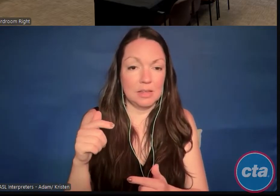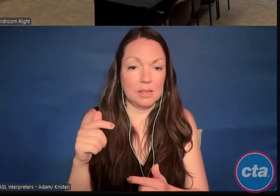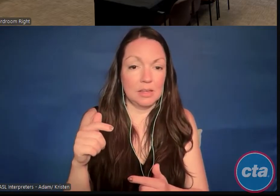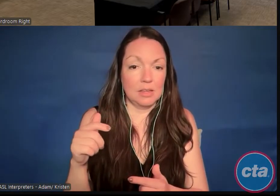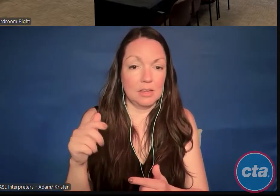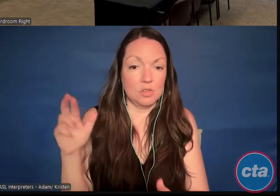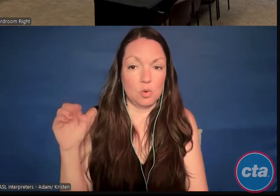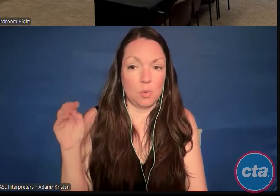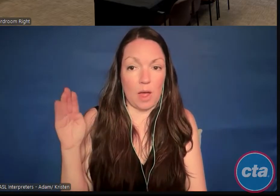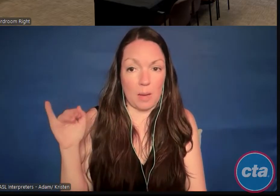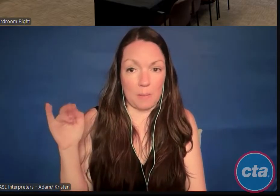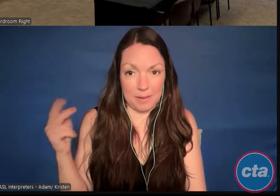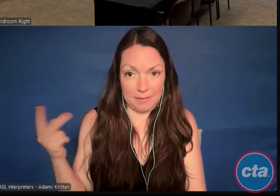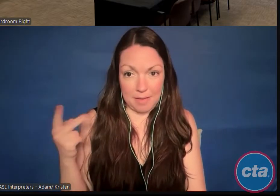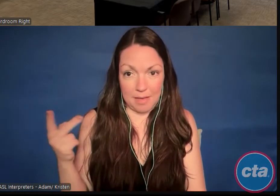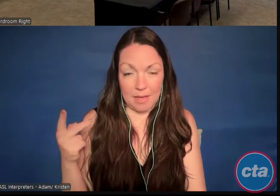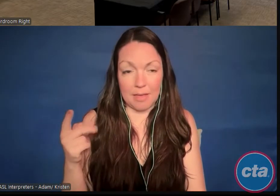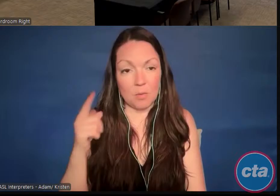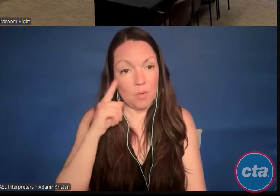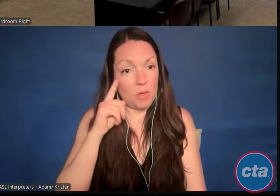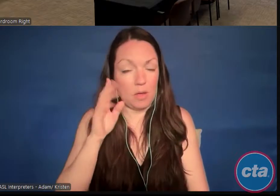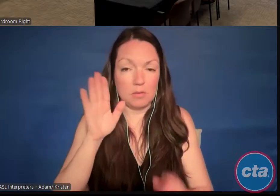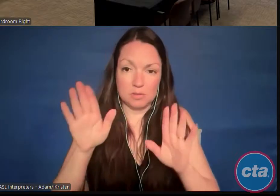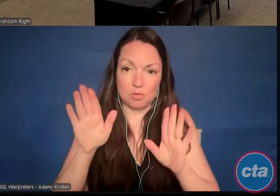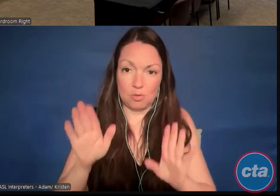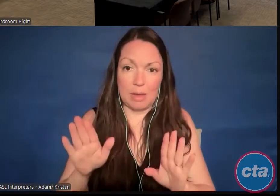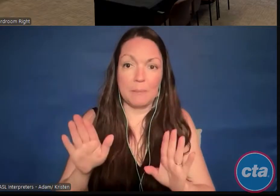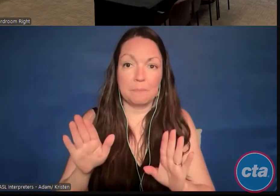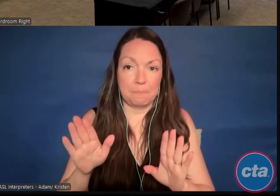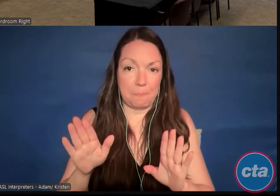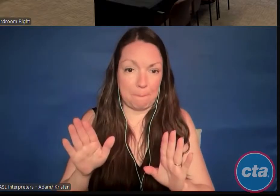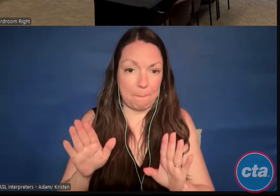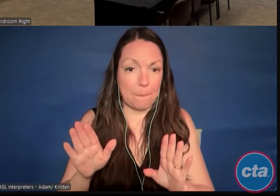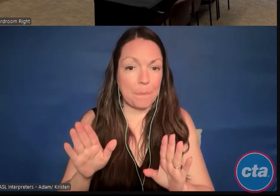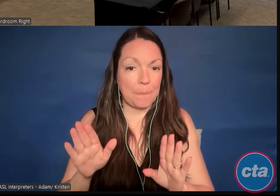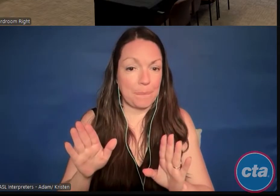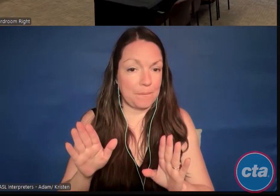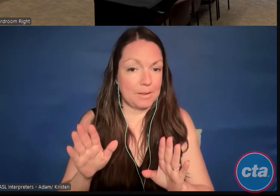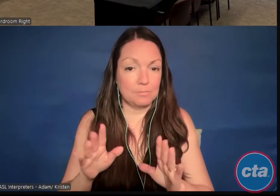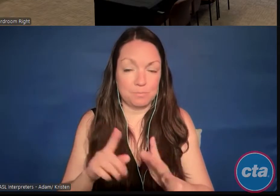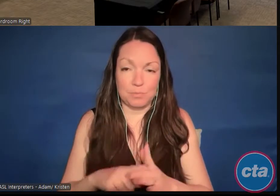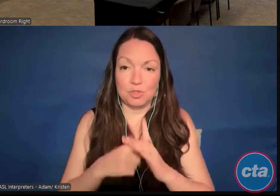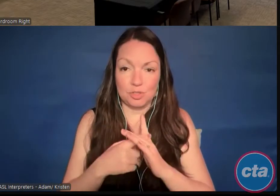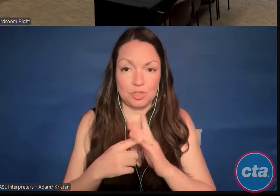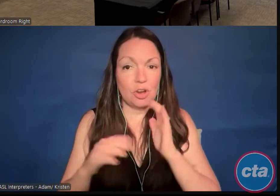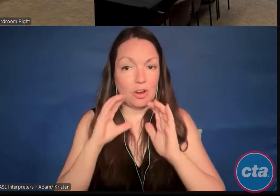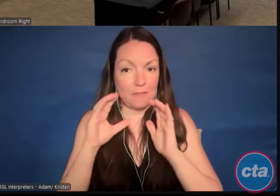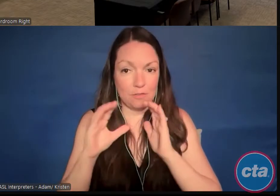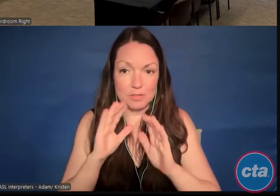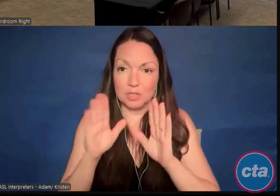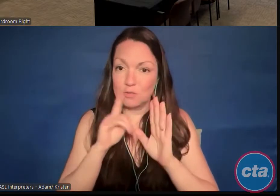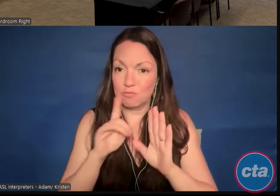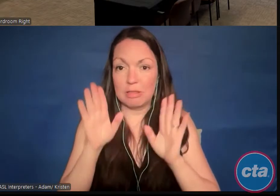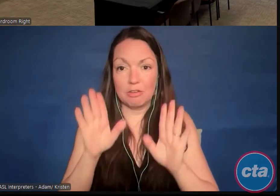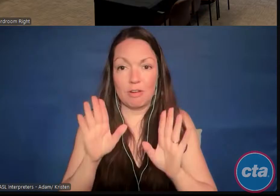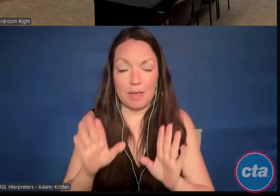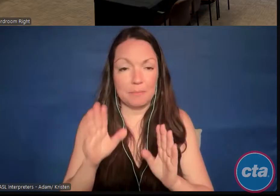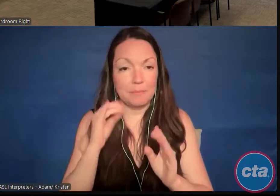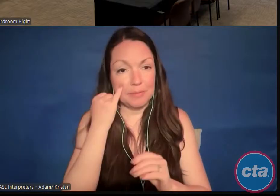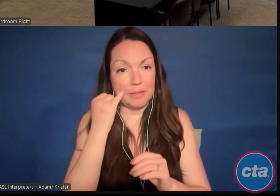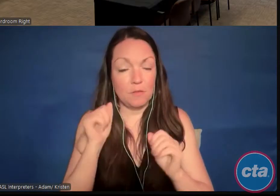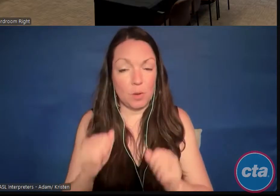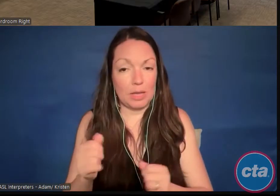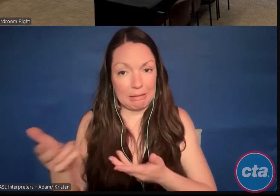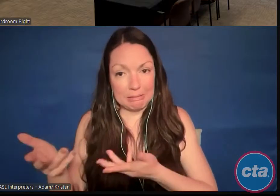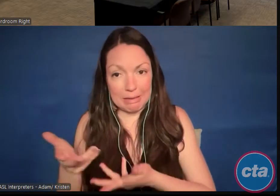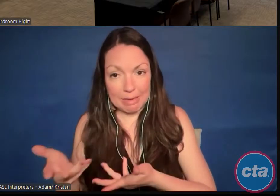really think it's a great, it would generate really good conversation. And if there's an opportunity to engage